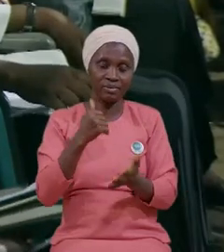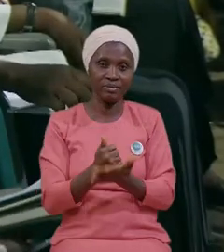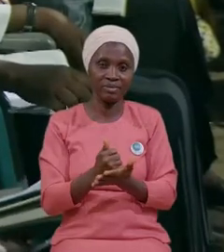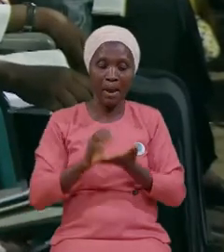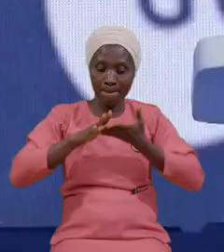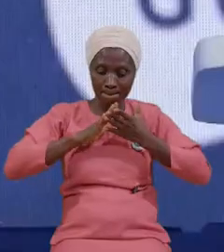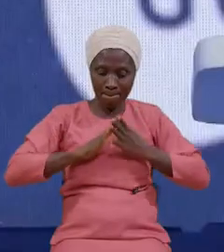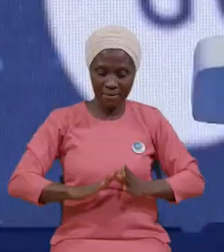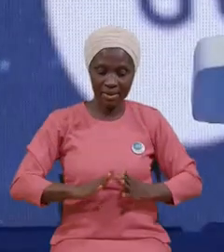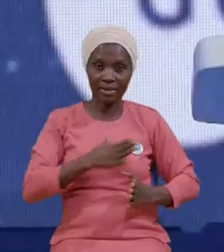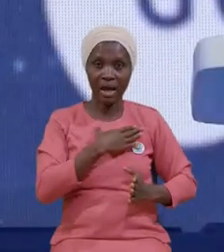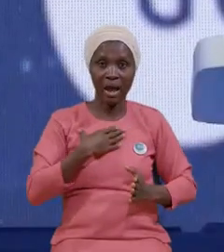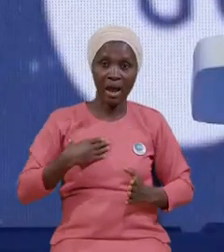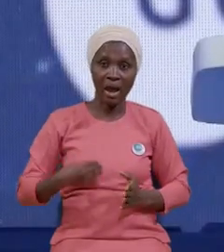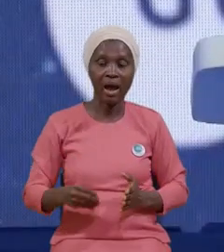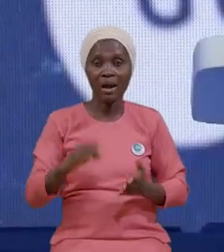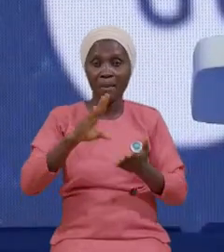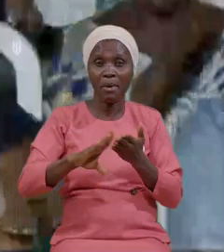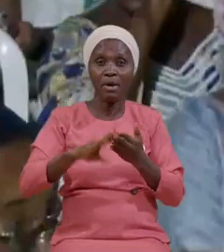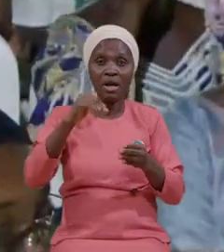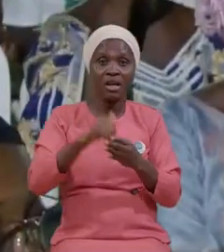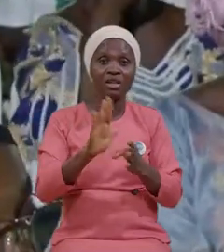Peace and pardon in your heart.